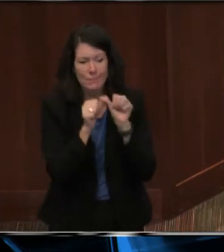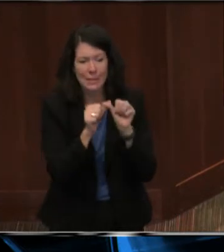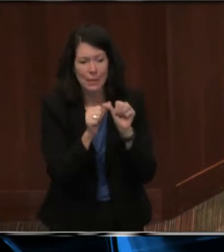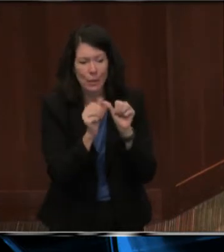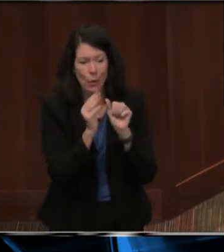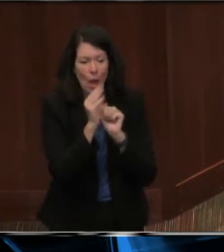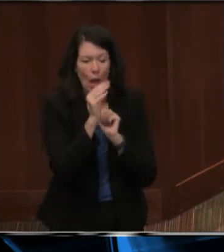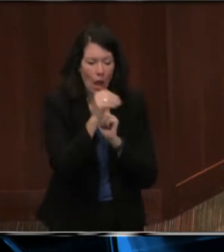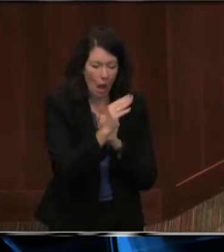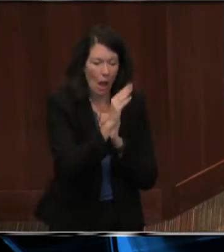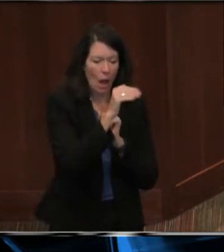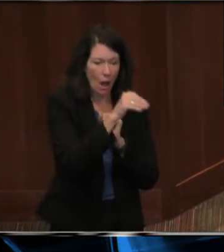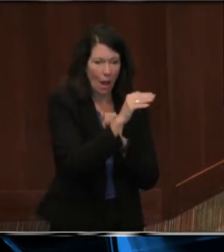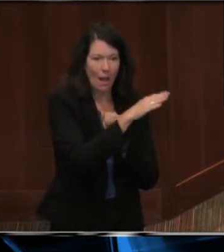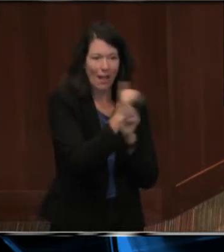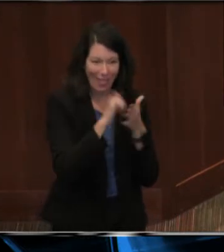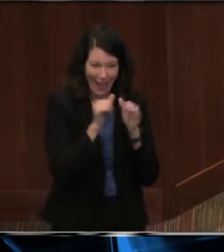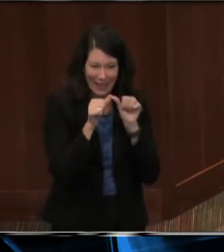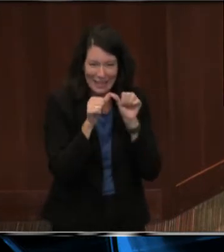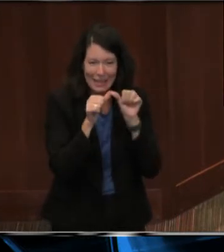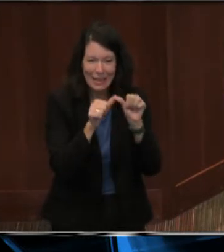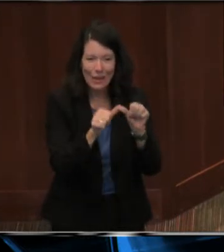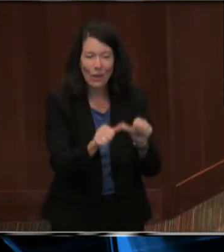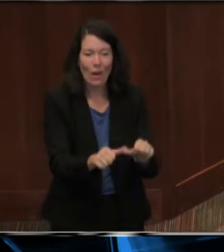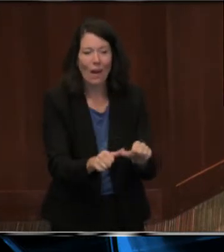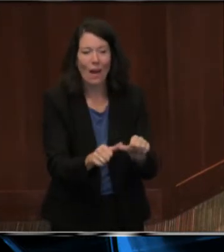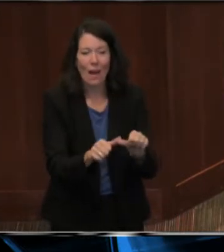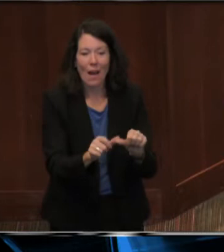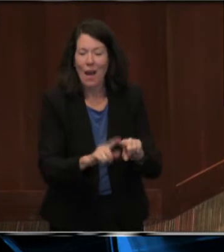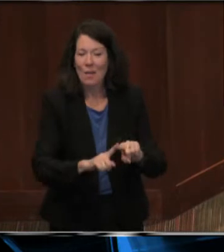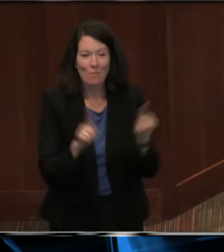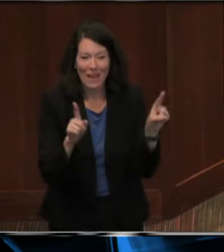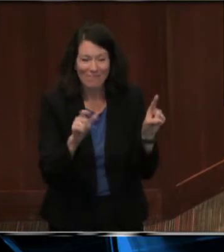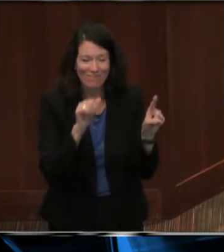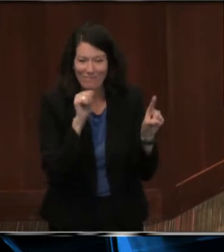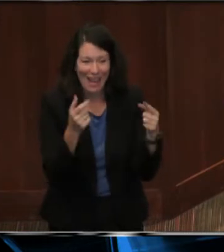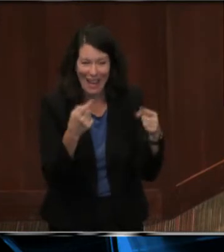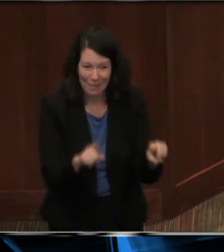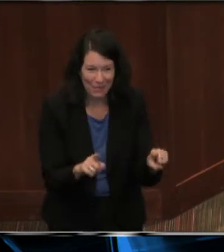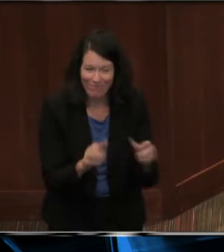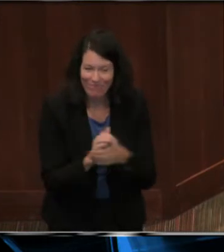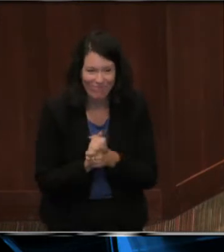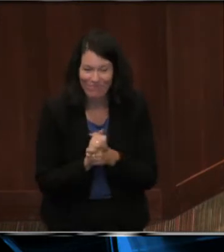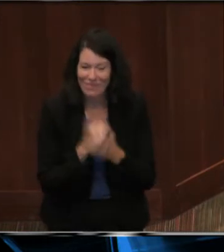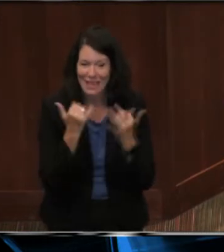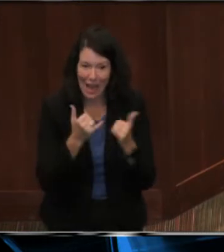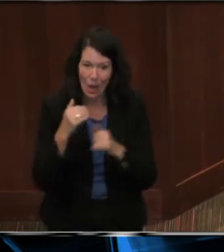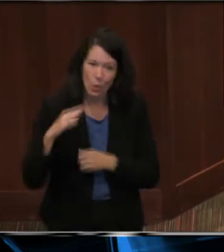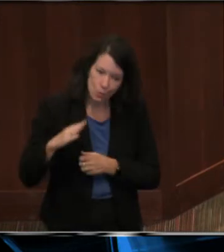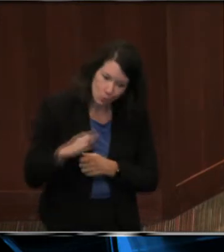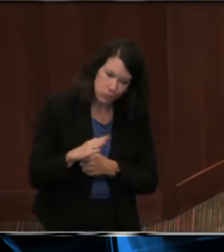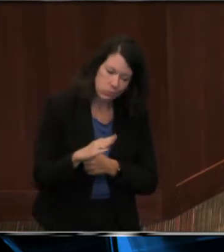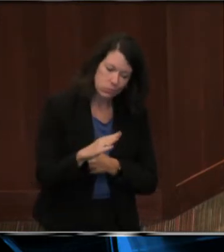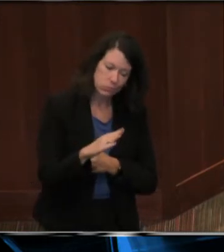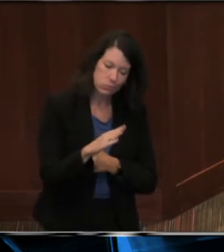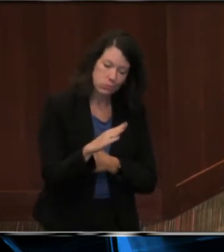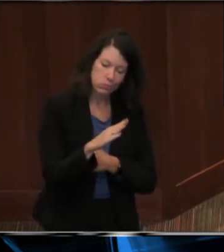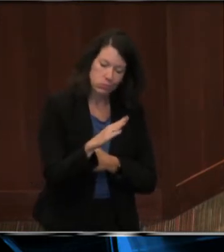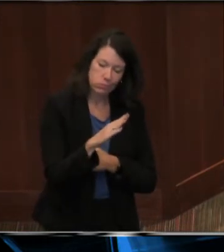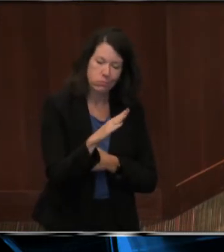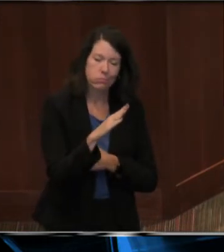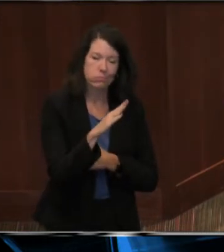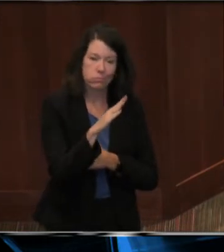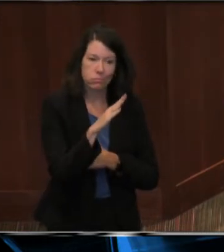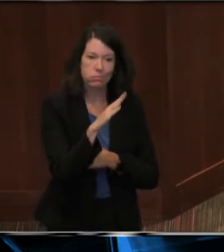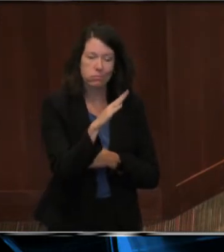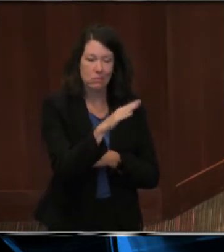continue to that kind of motion of ticking down again, but we have not. We are now continuing to climb,